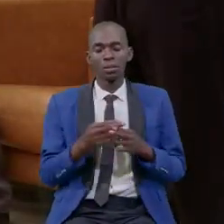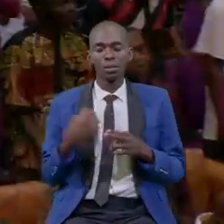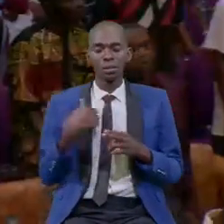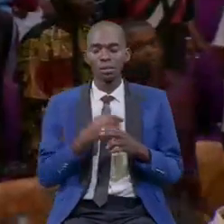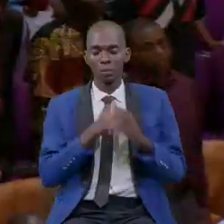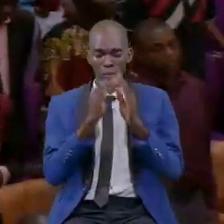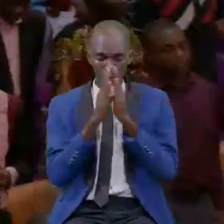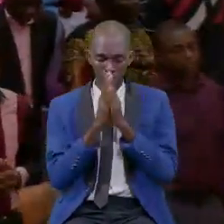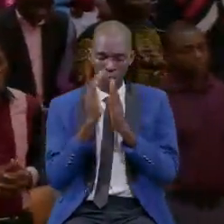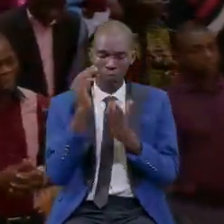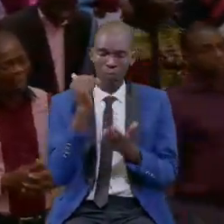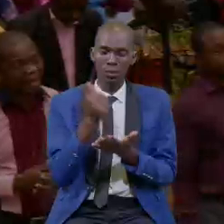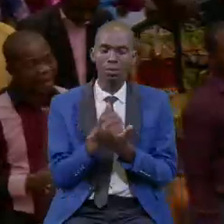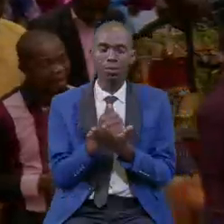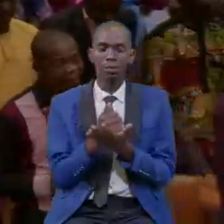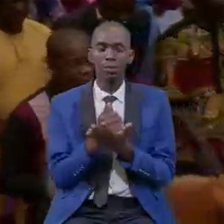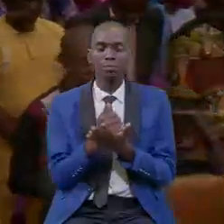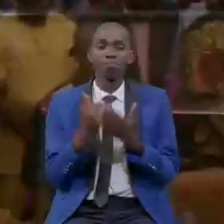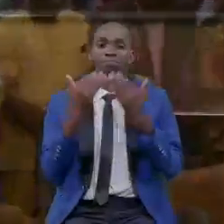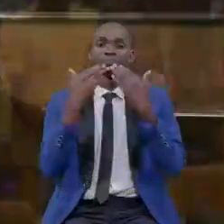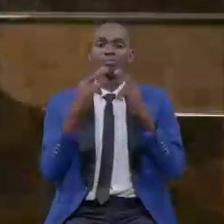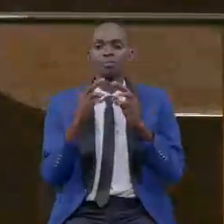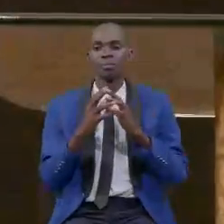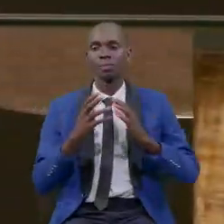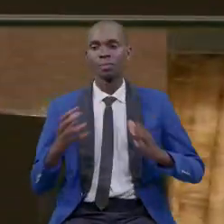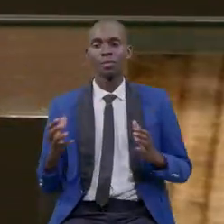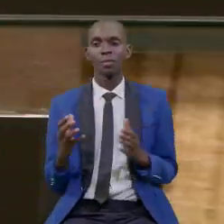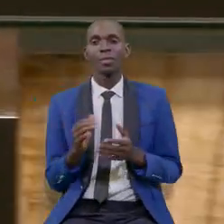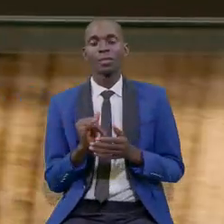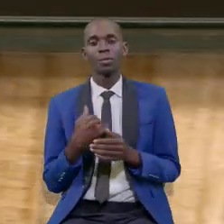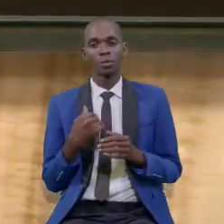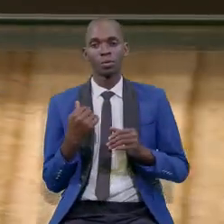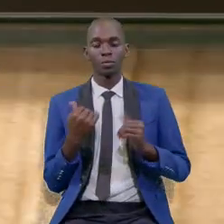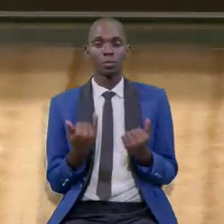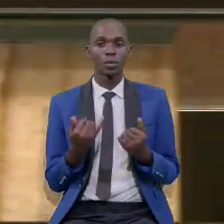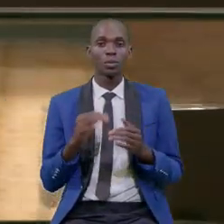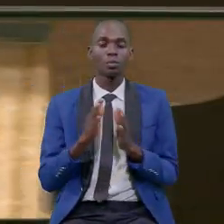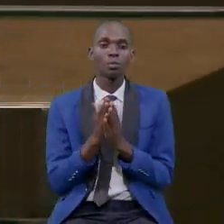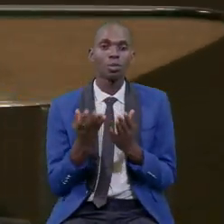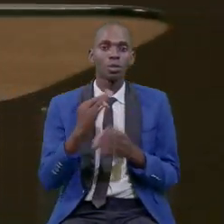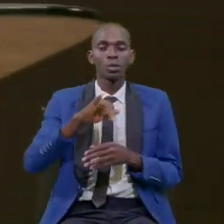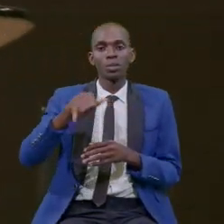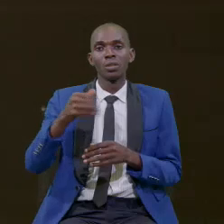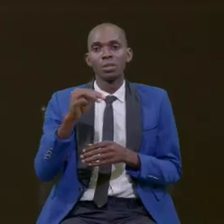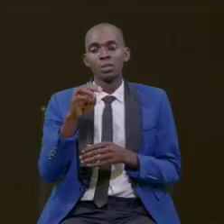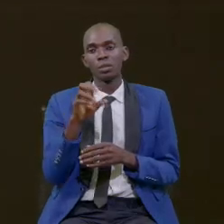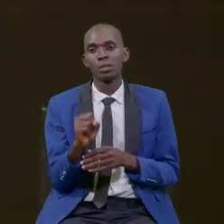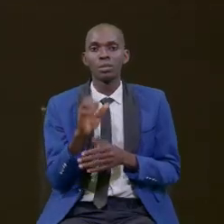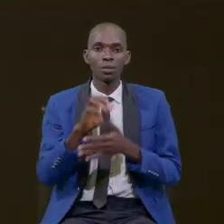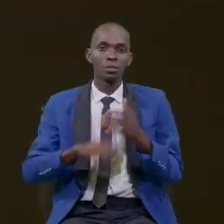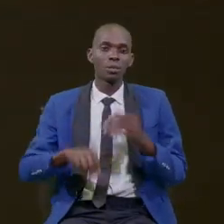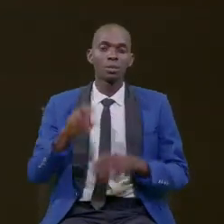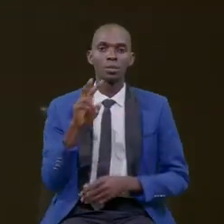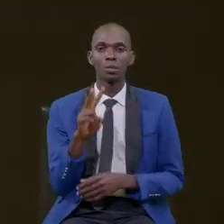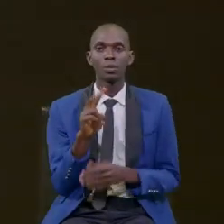pray. Amen. Thank you very much. You can see that we're coming to James chapter 2. I'm